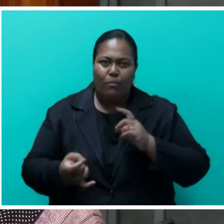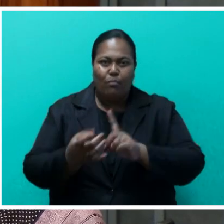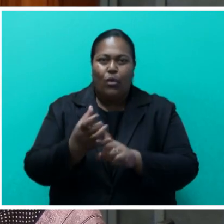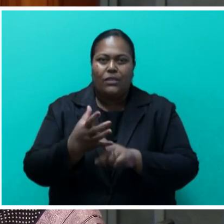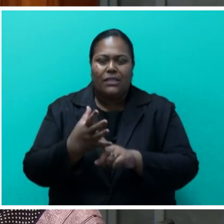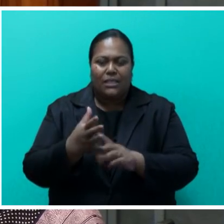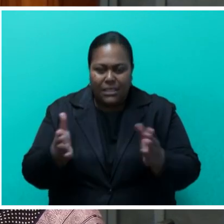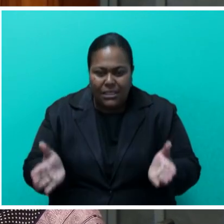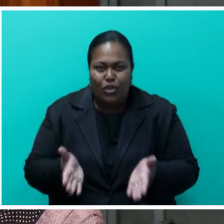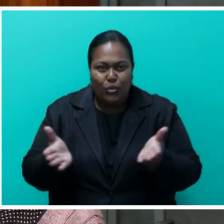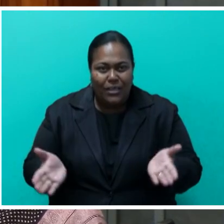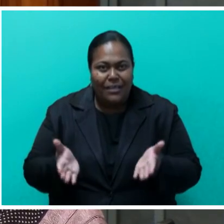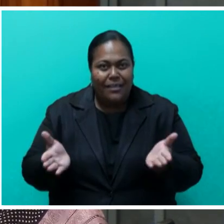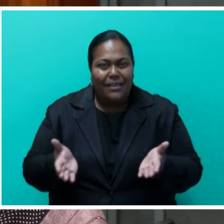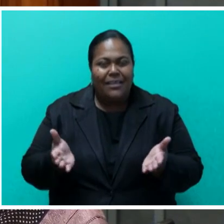in nurturing